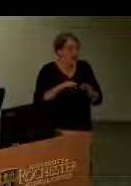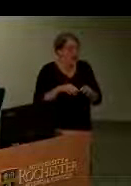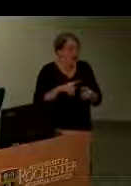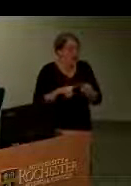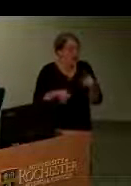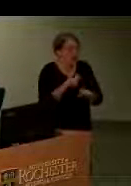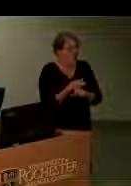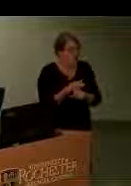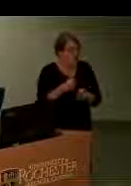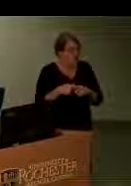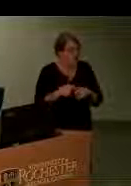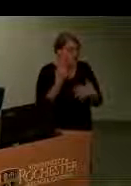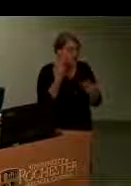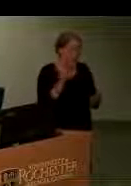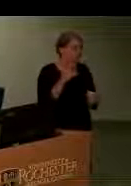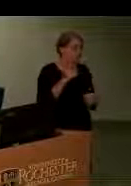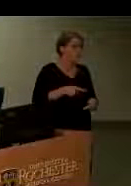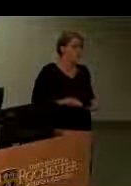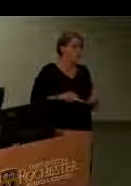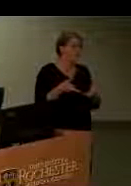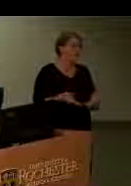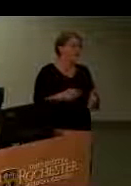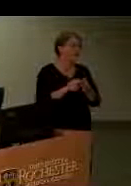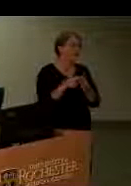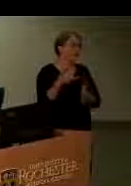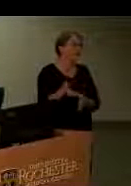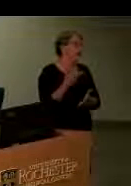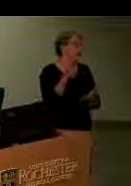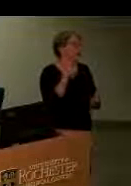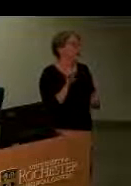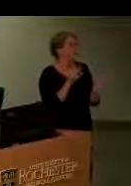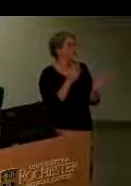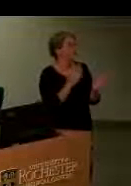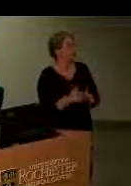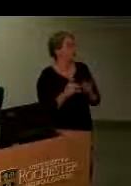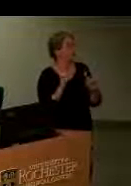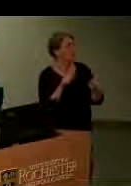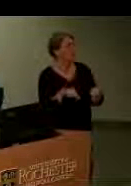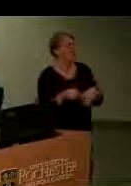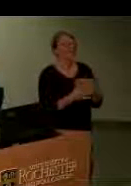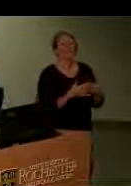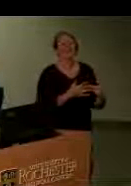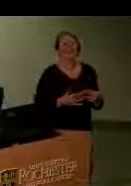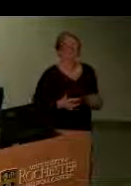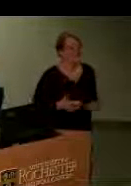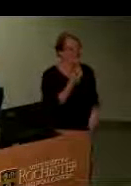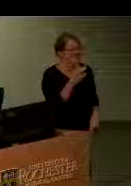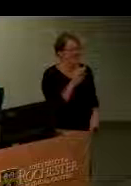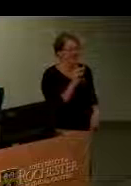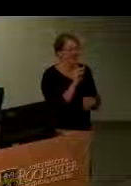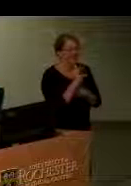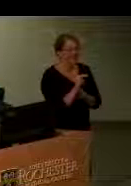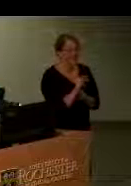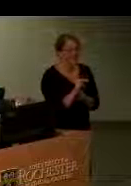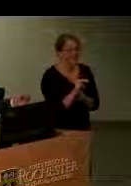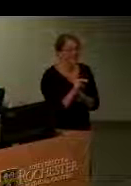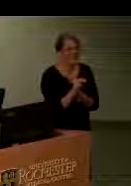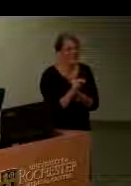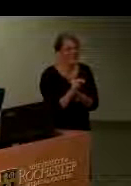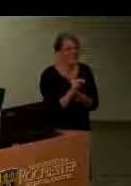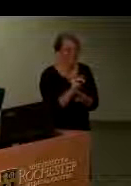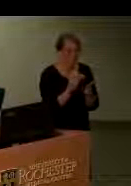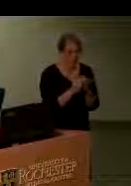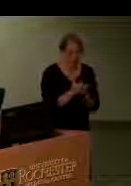but I don't know why she was so upset that she left the keys in there. I don't know where she was going with it. And Dr. Morgan bought